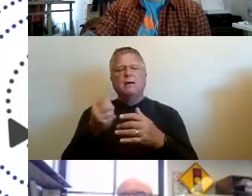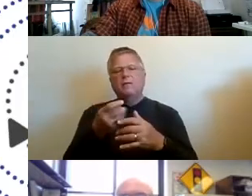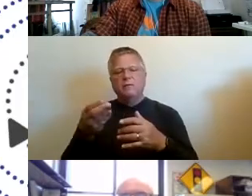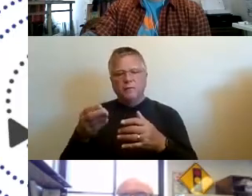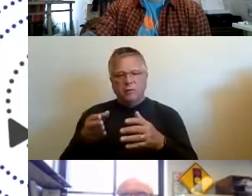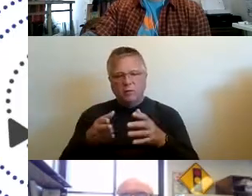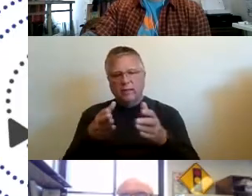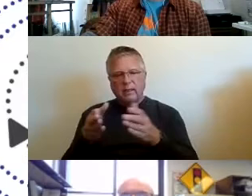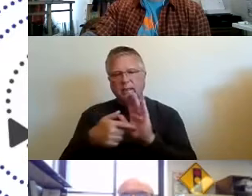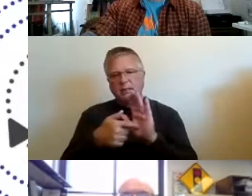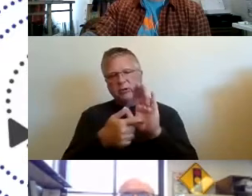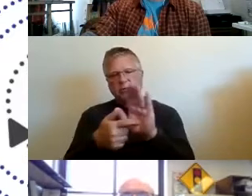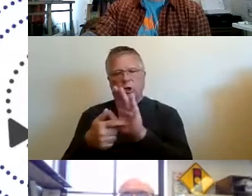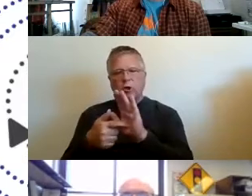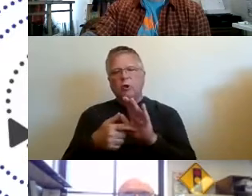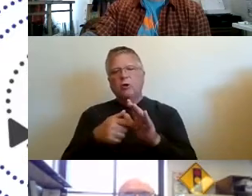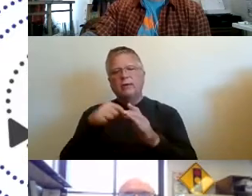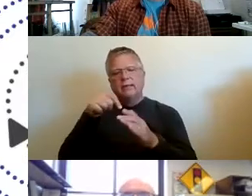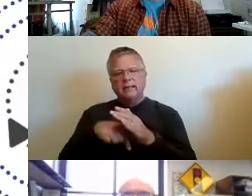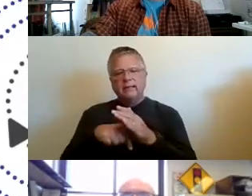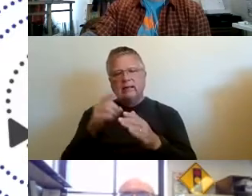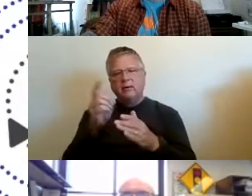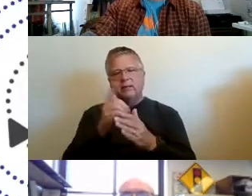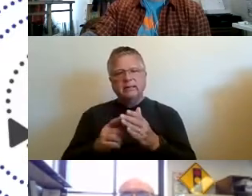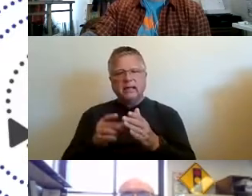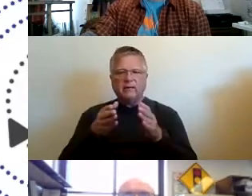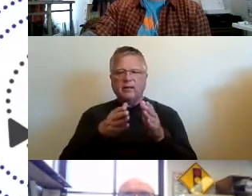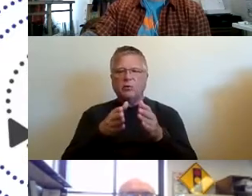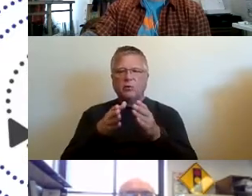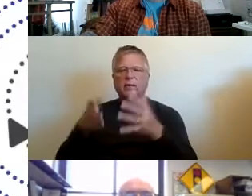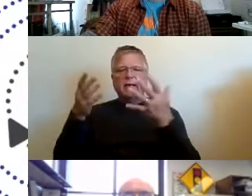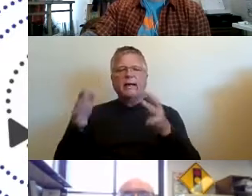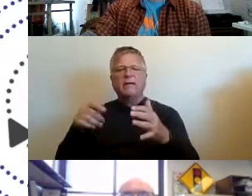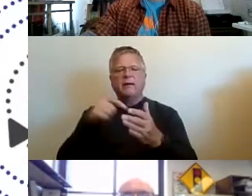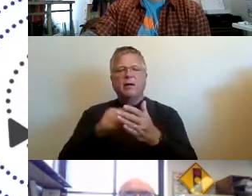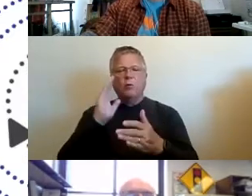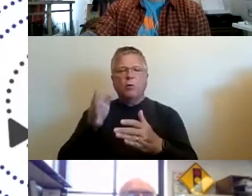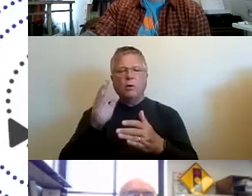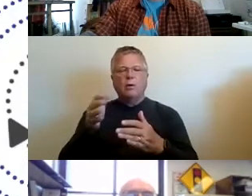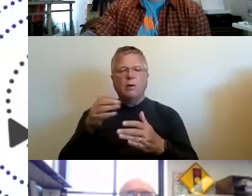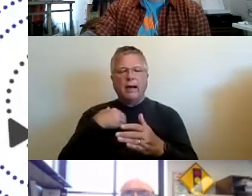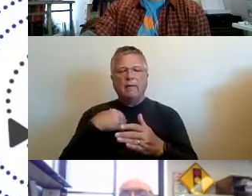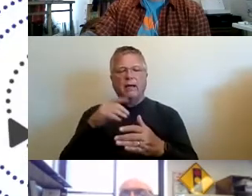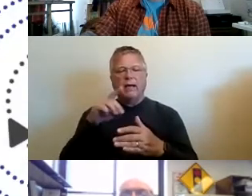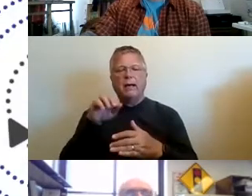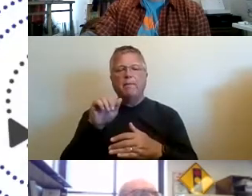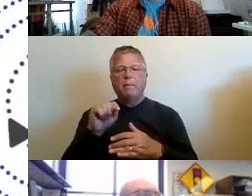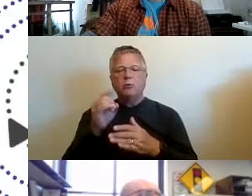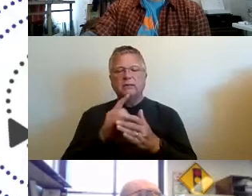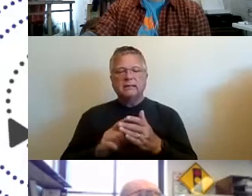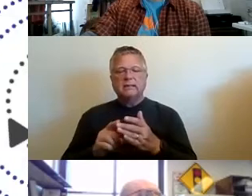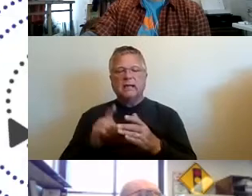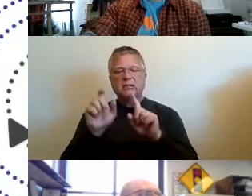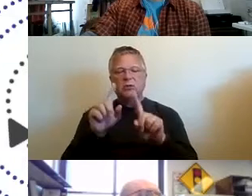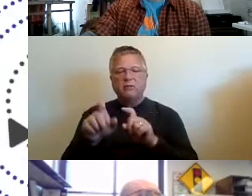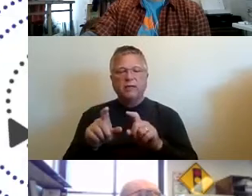that detailed design of those corridor. And after this, there will be a post-design survey also, and also if there is